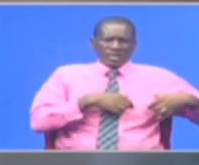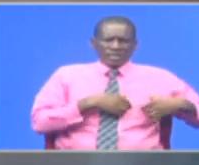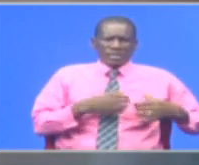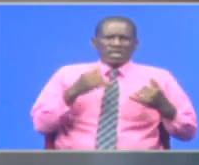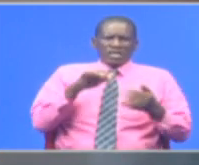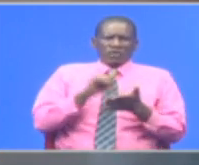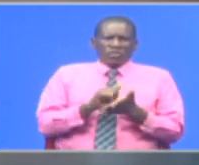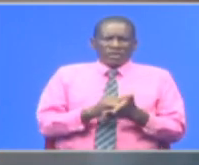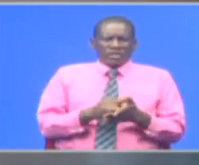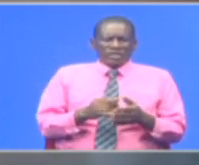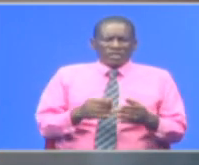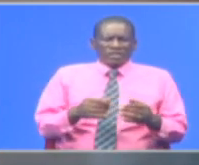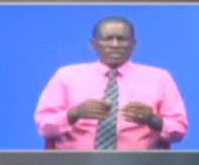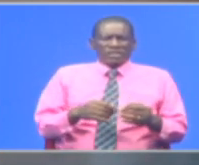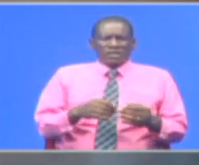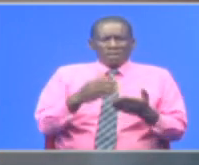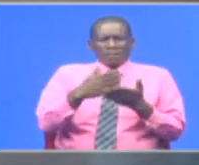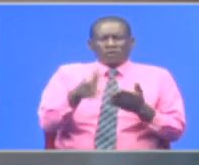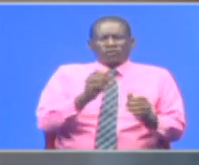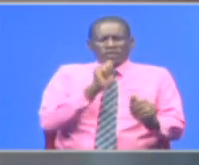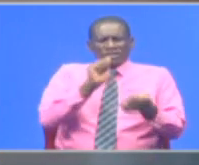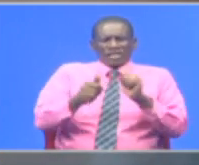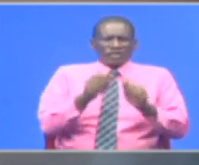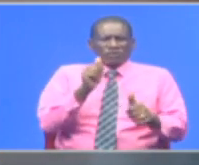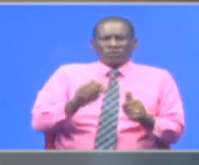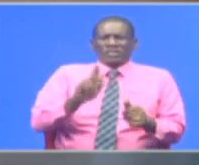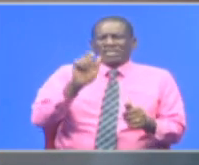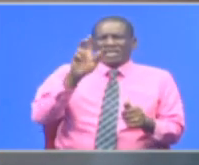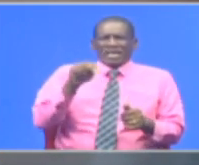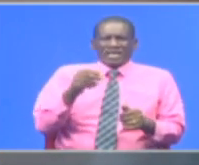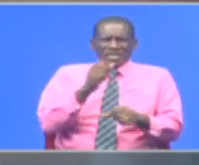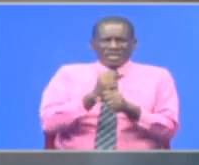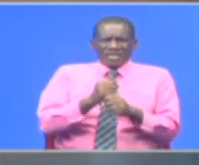that was just a sample of that interview that Kennedy Muredi did in his sit-down with